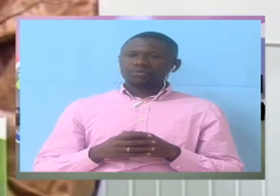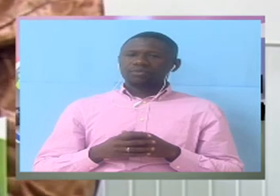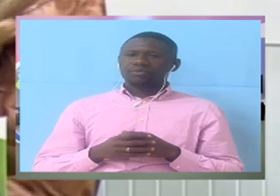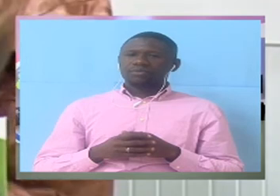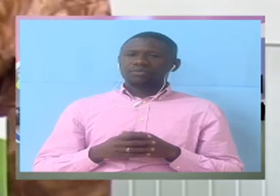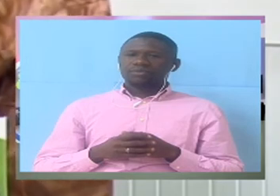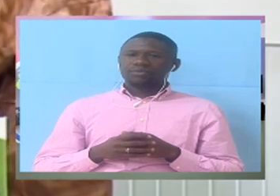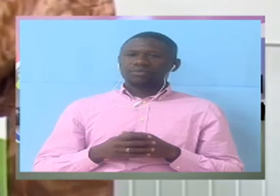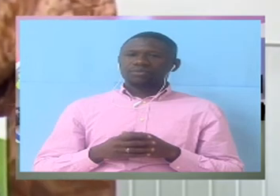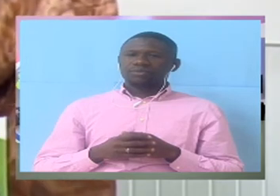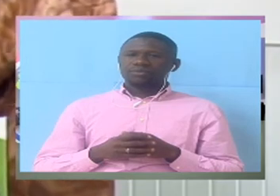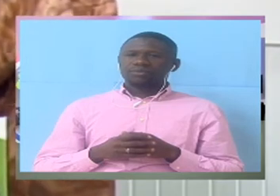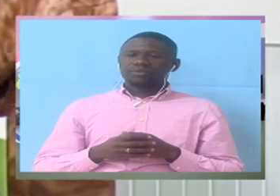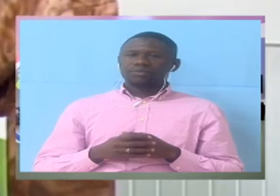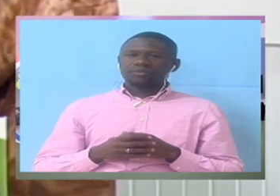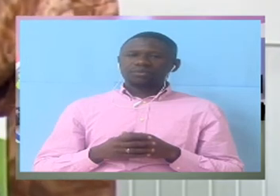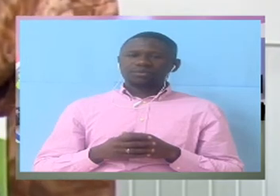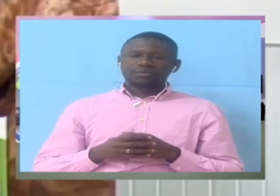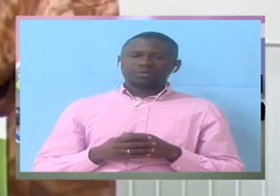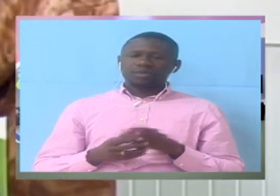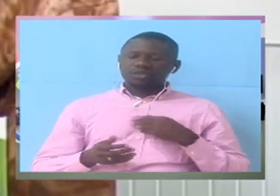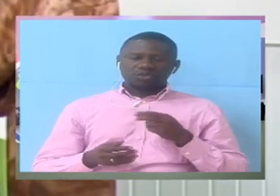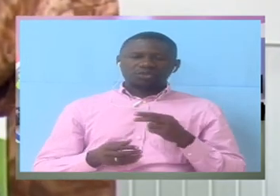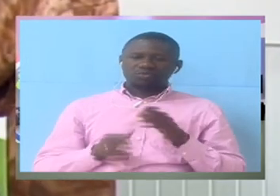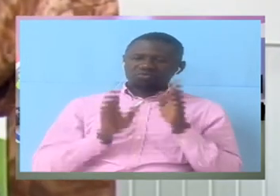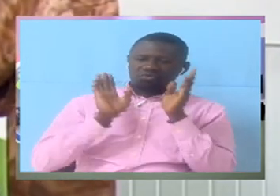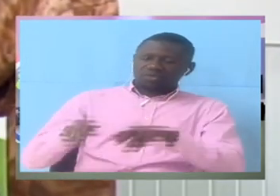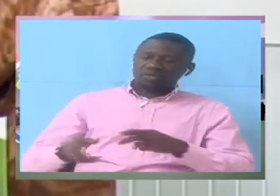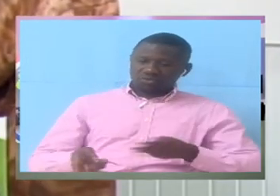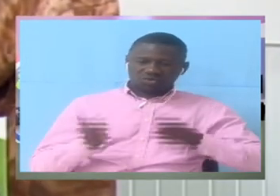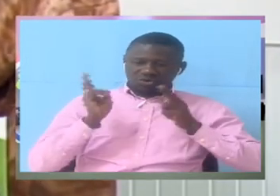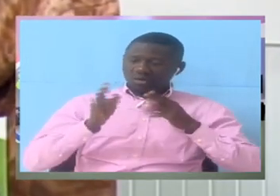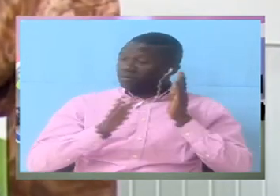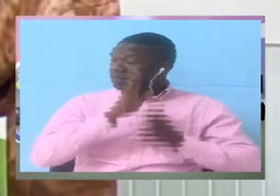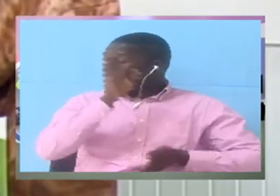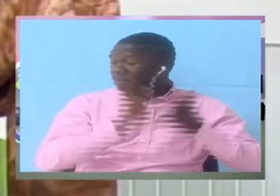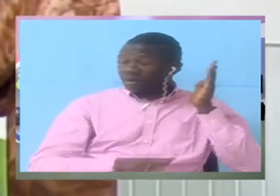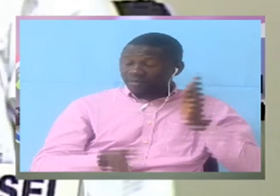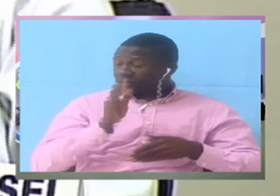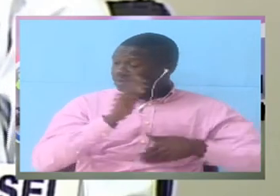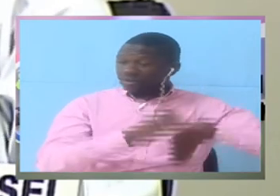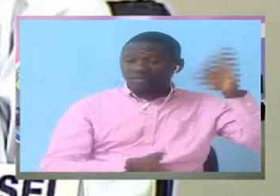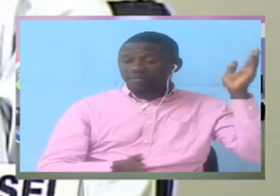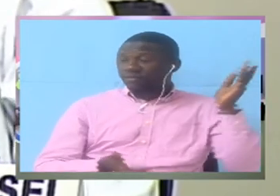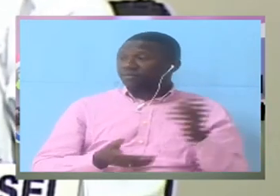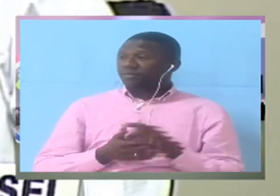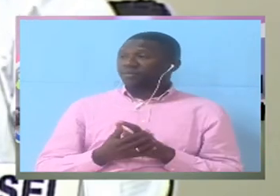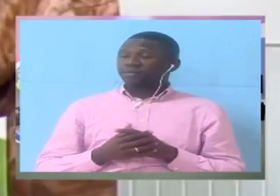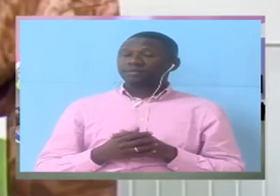good. He just threw his gun and ran away.